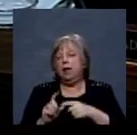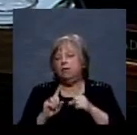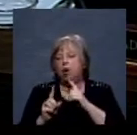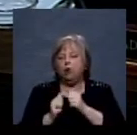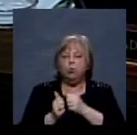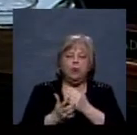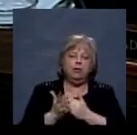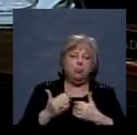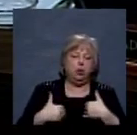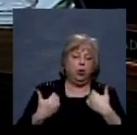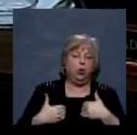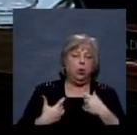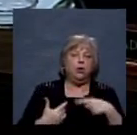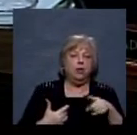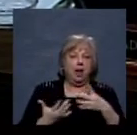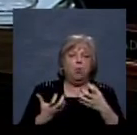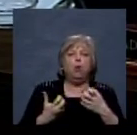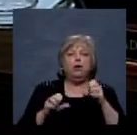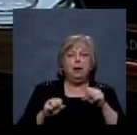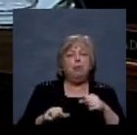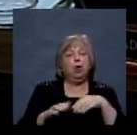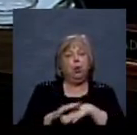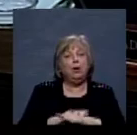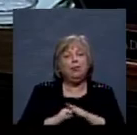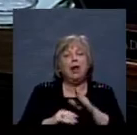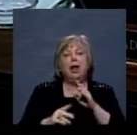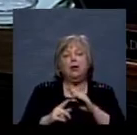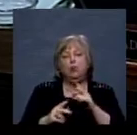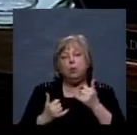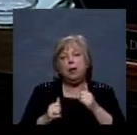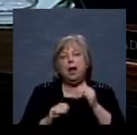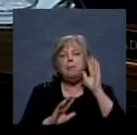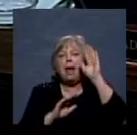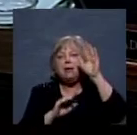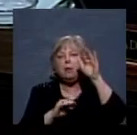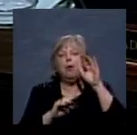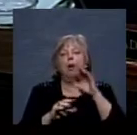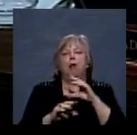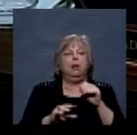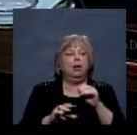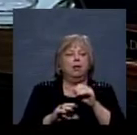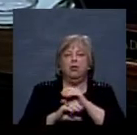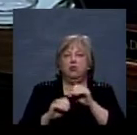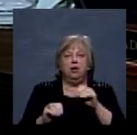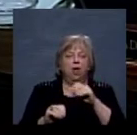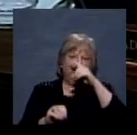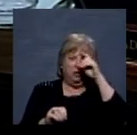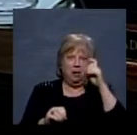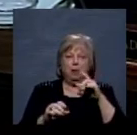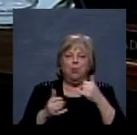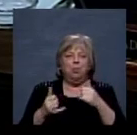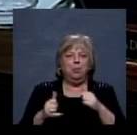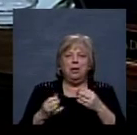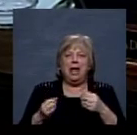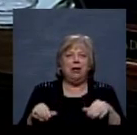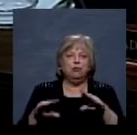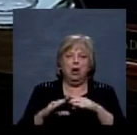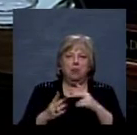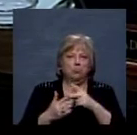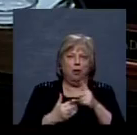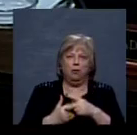out there, and they want to be able to go inside to play basketball, and there's no summer playground programs out in that area for